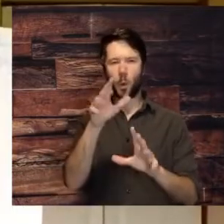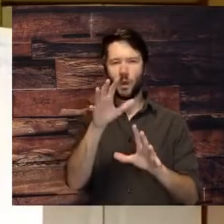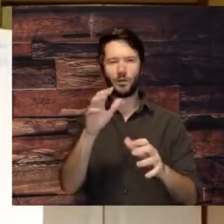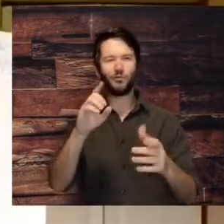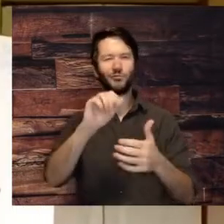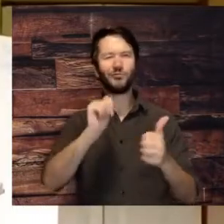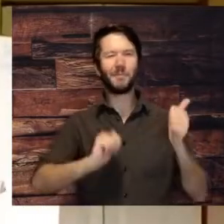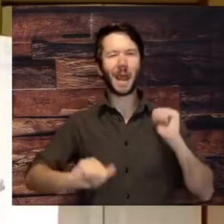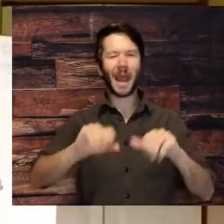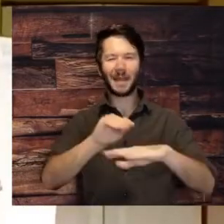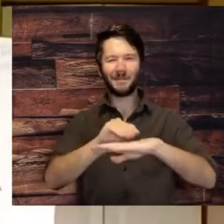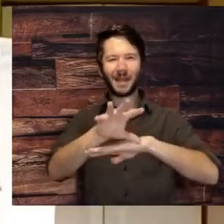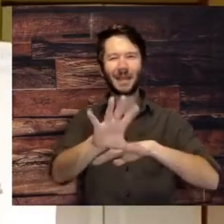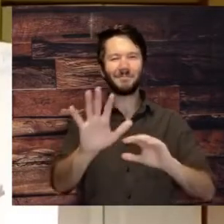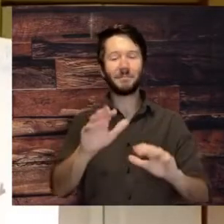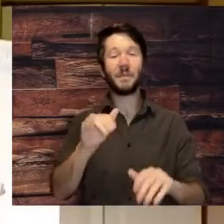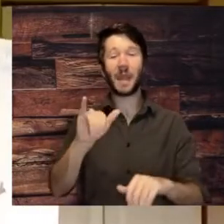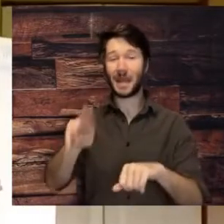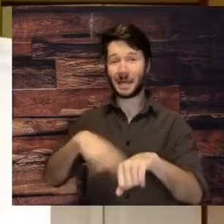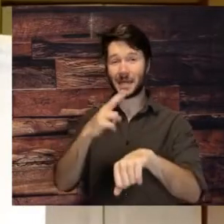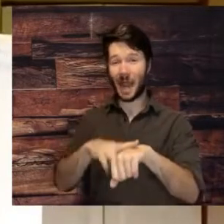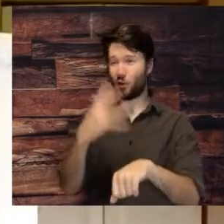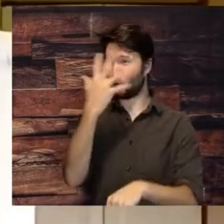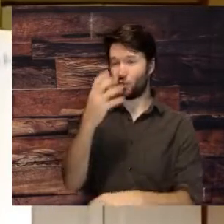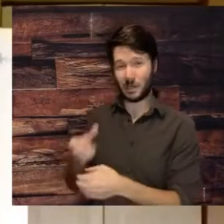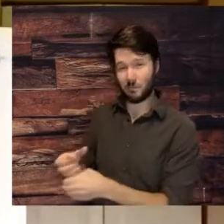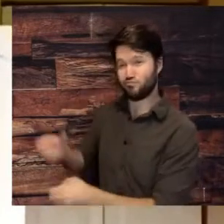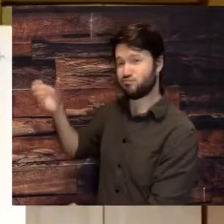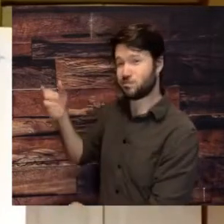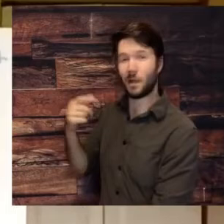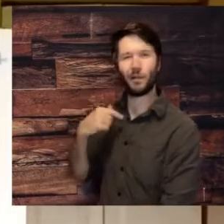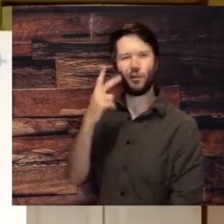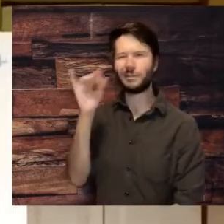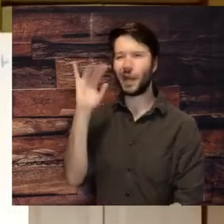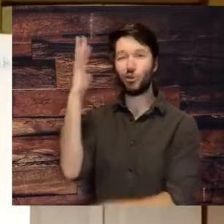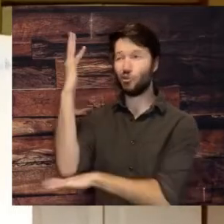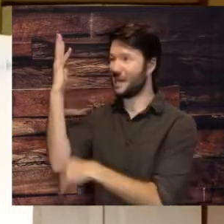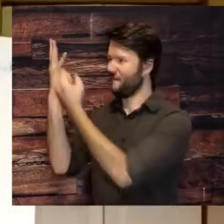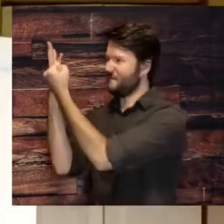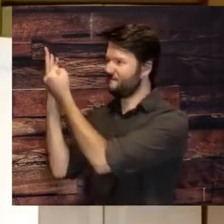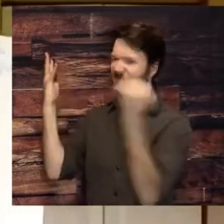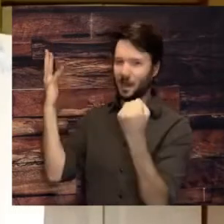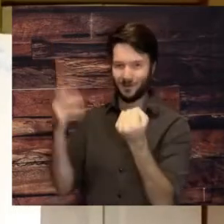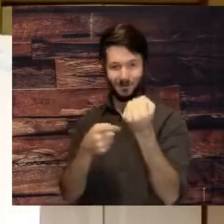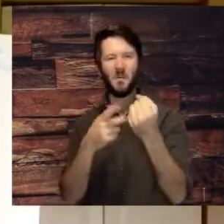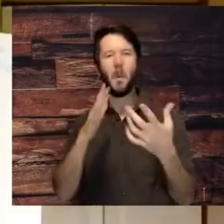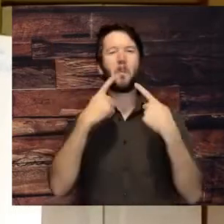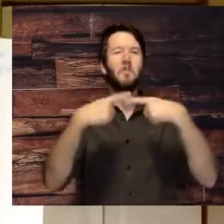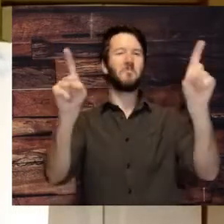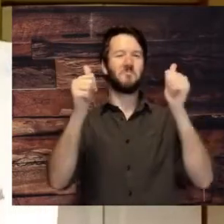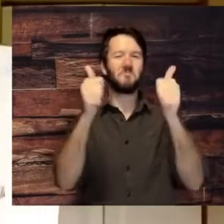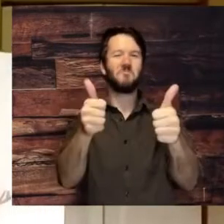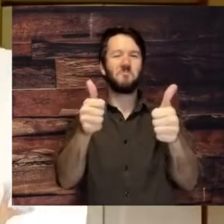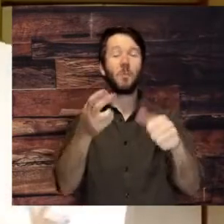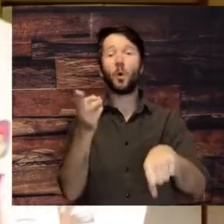that the dramatic effect and the natural-looking staff, as though he just pulled it off of a tree, would accomplish